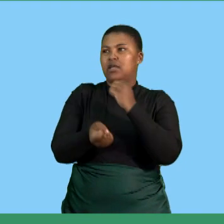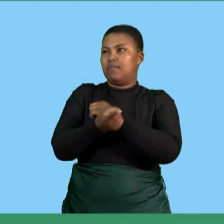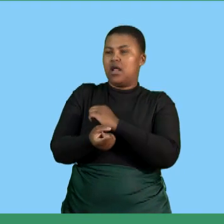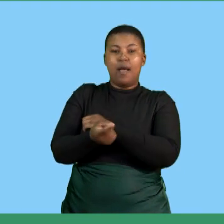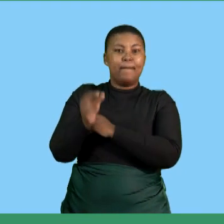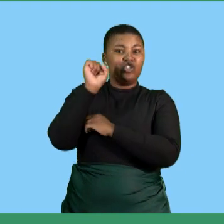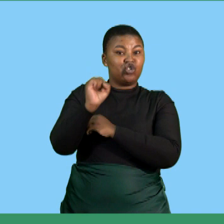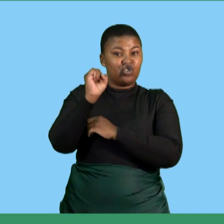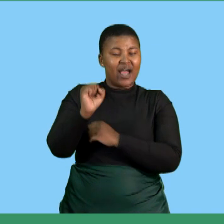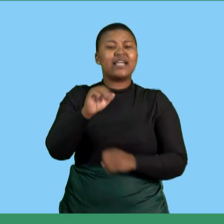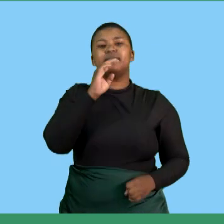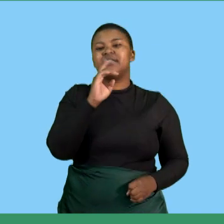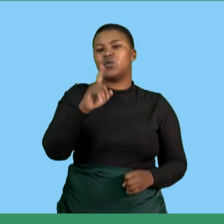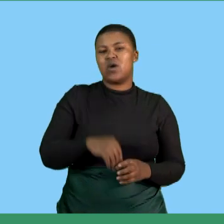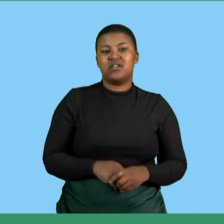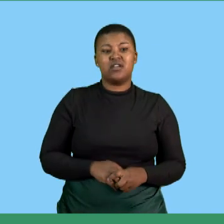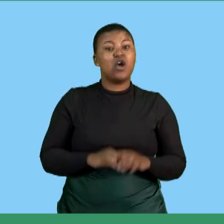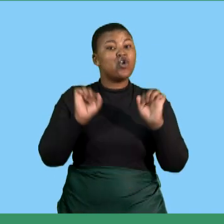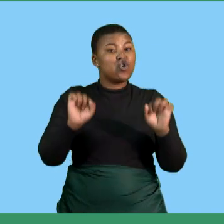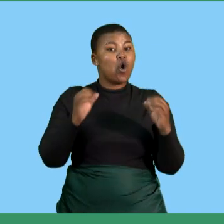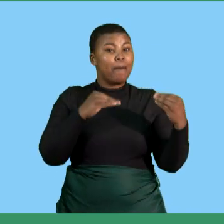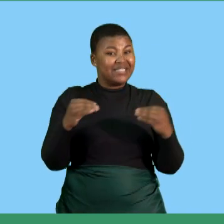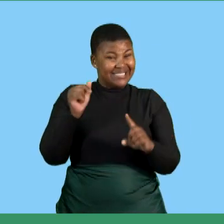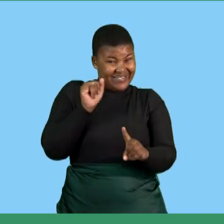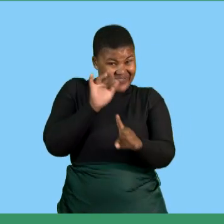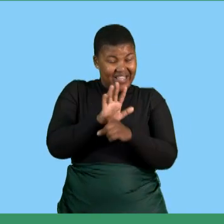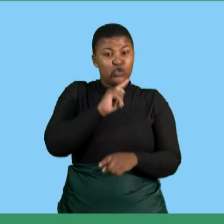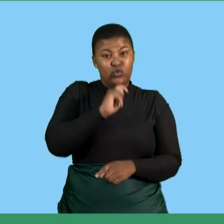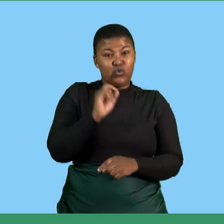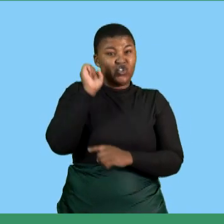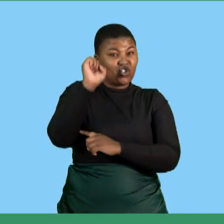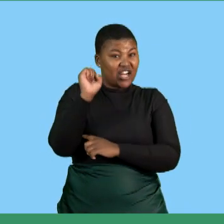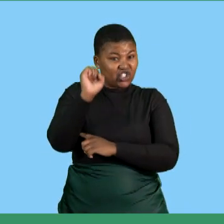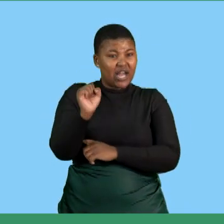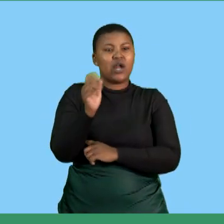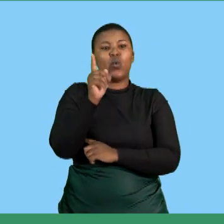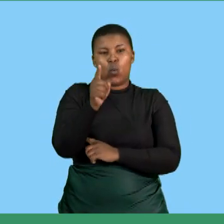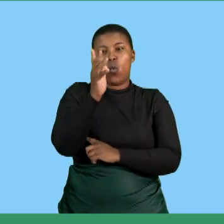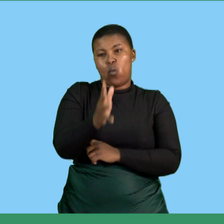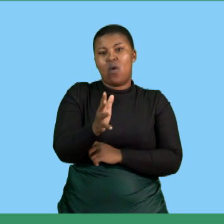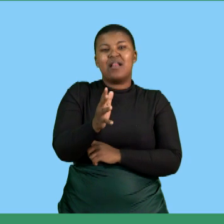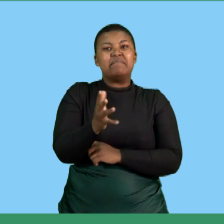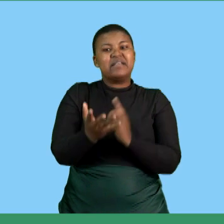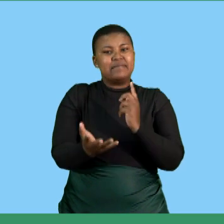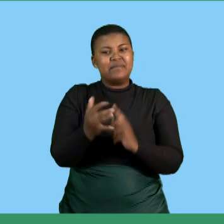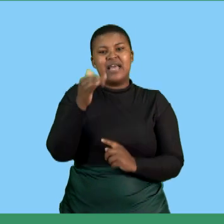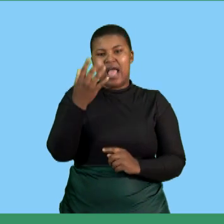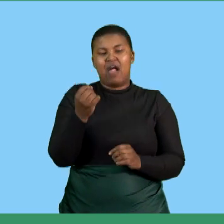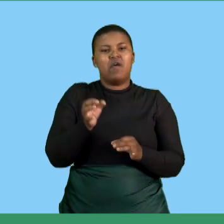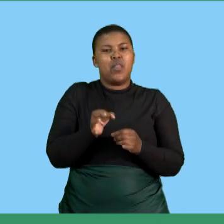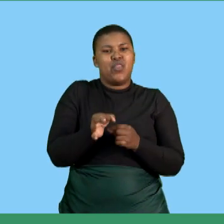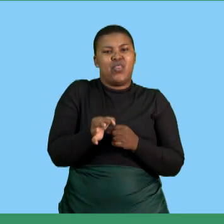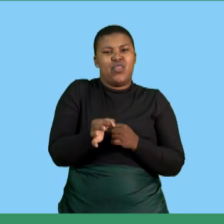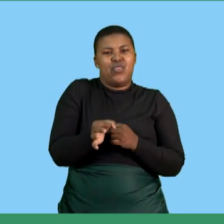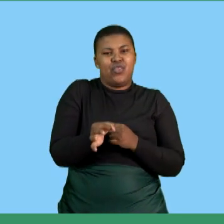this means that if your business is impacted by these strikes, you will have